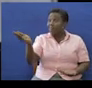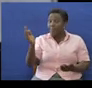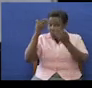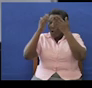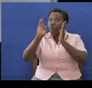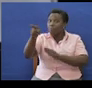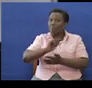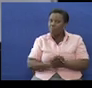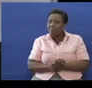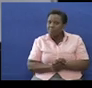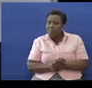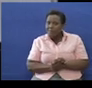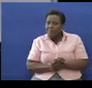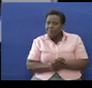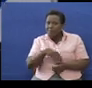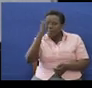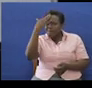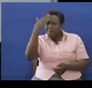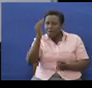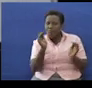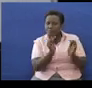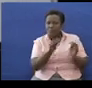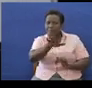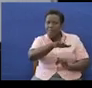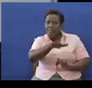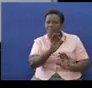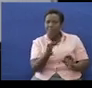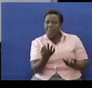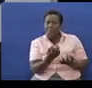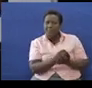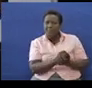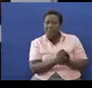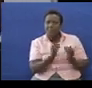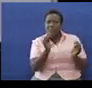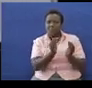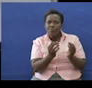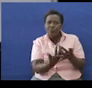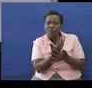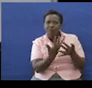people themselves are aware. And the top area is also covered by